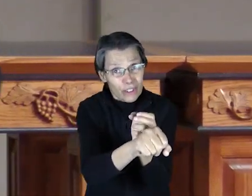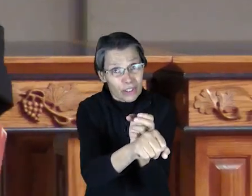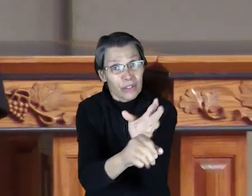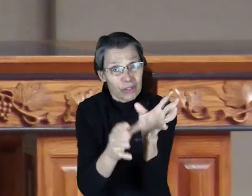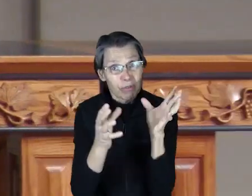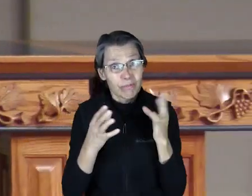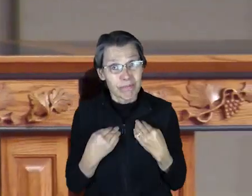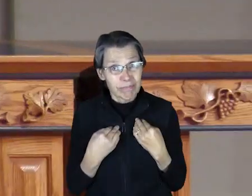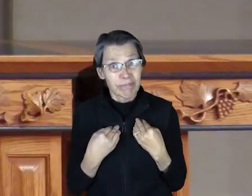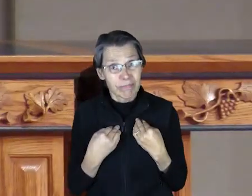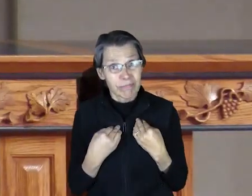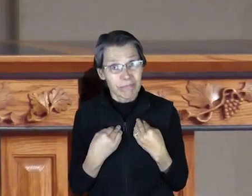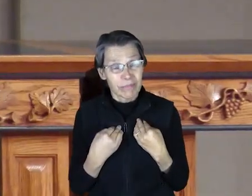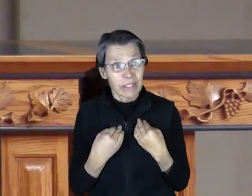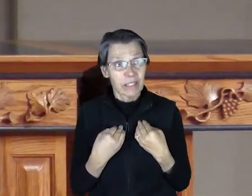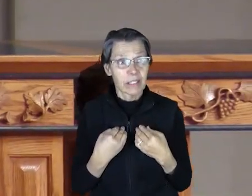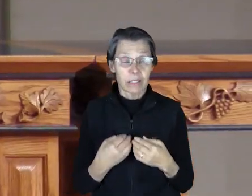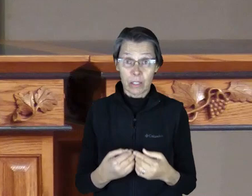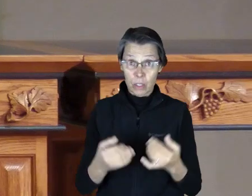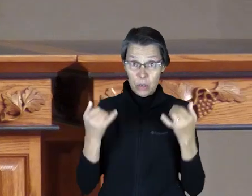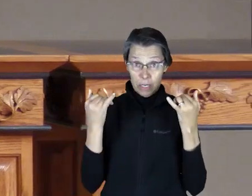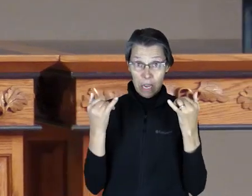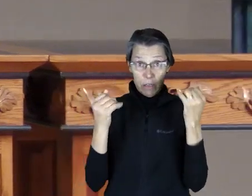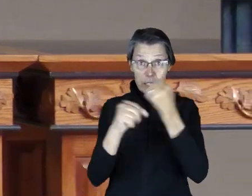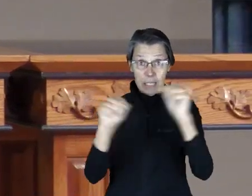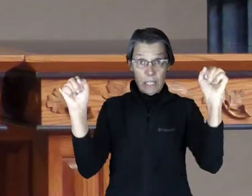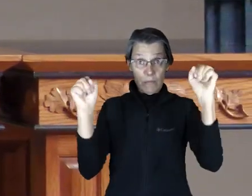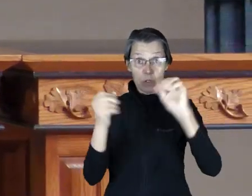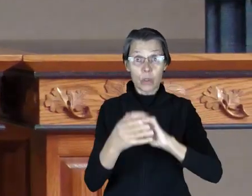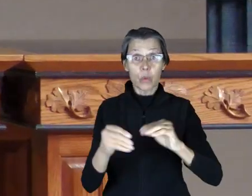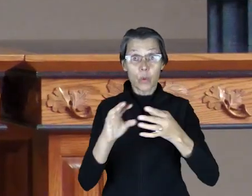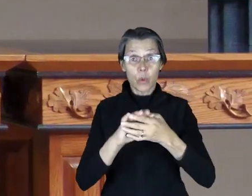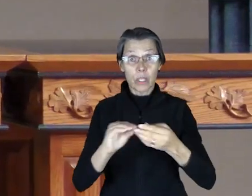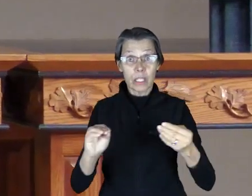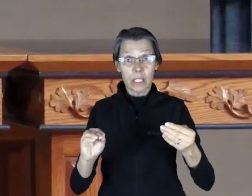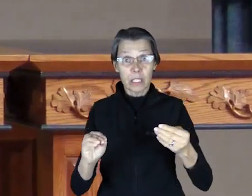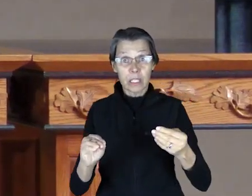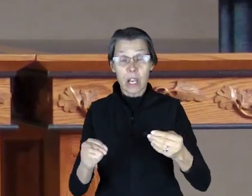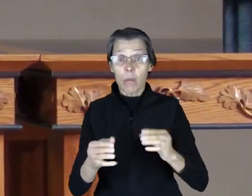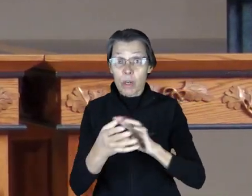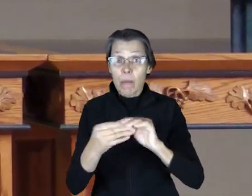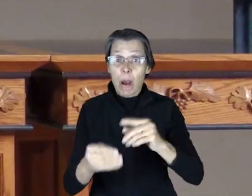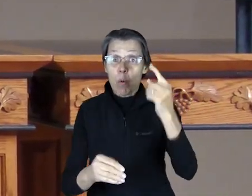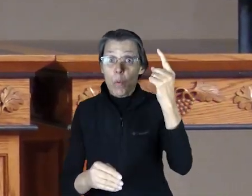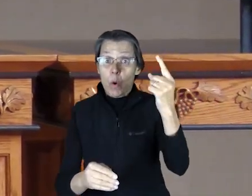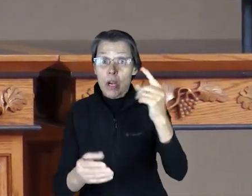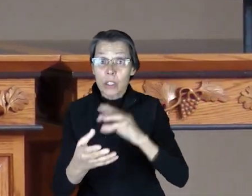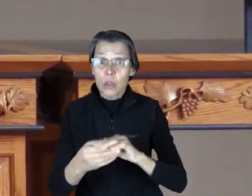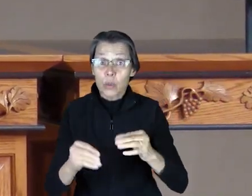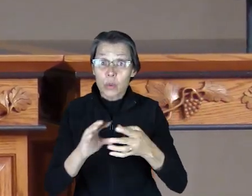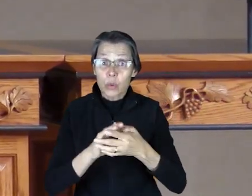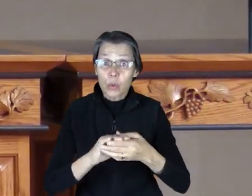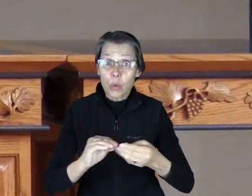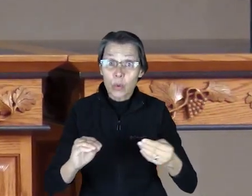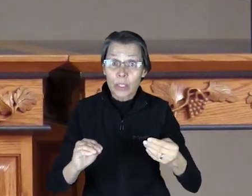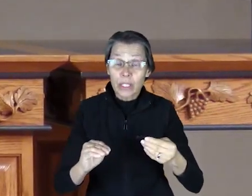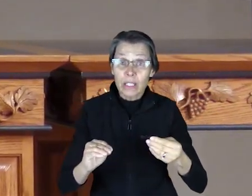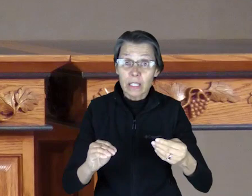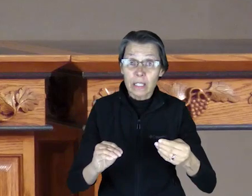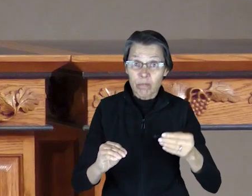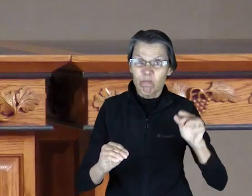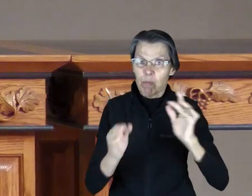letting go. In fact, we're talking about the story in the scriptures, which is about literally letting go. We all know the